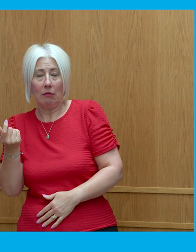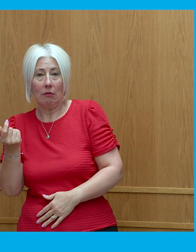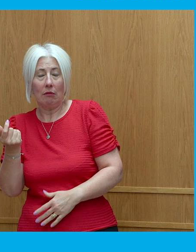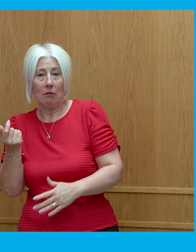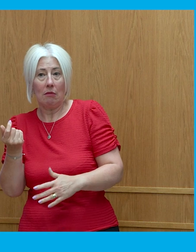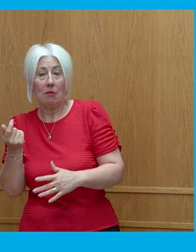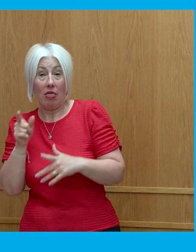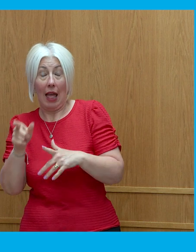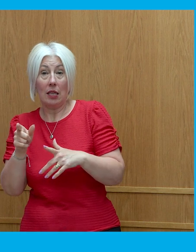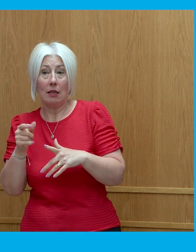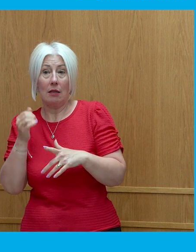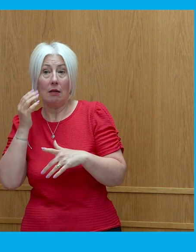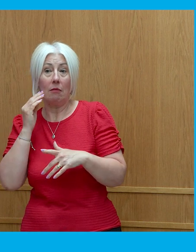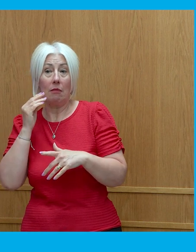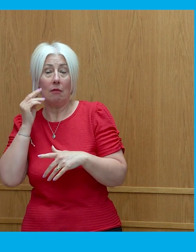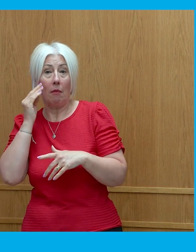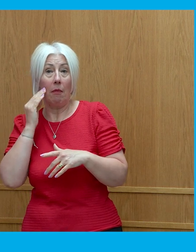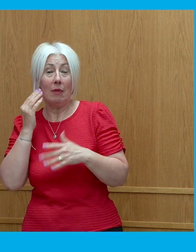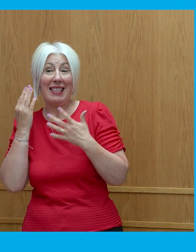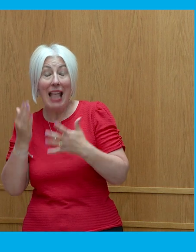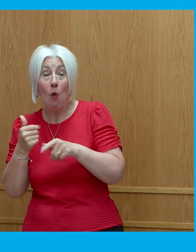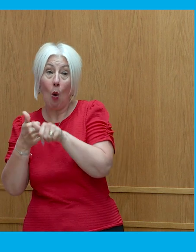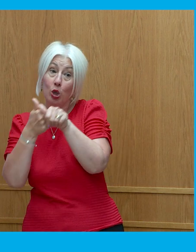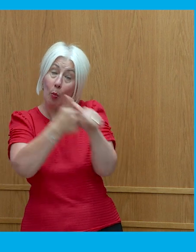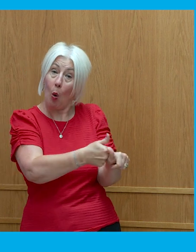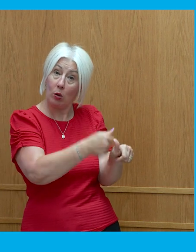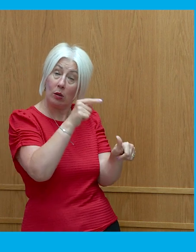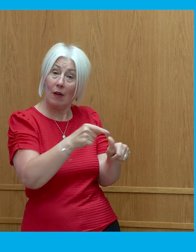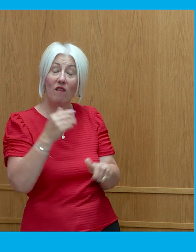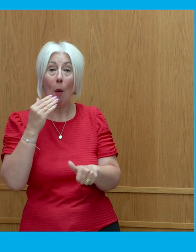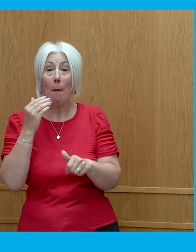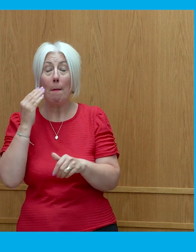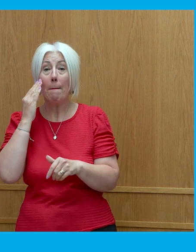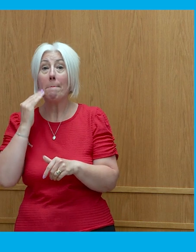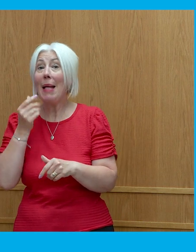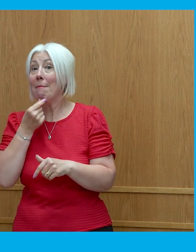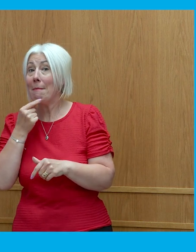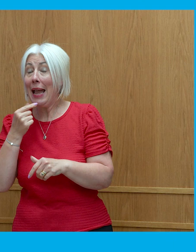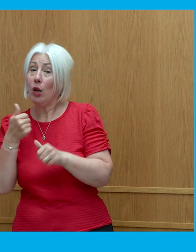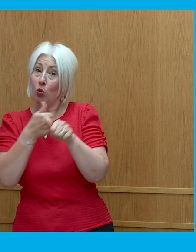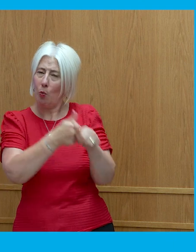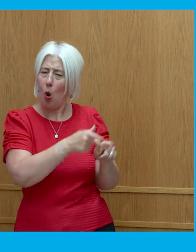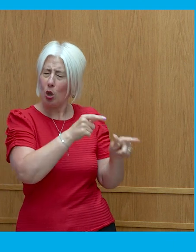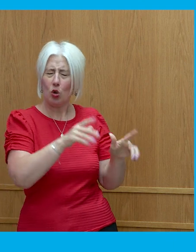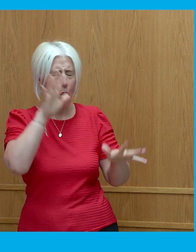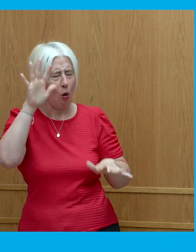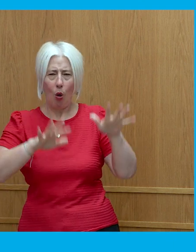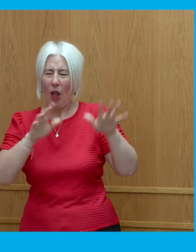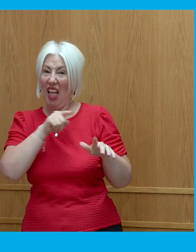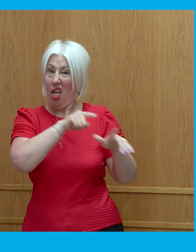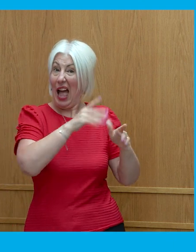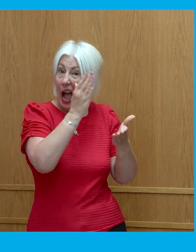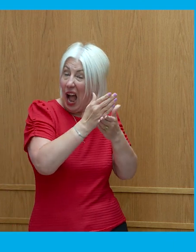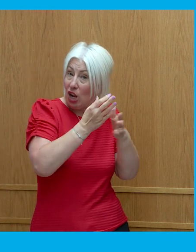an increasing number who support Donald Trump? I just wonder if there is some sort of strategy